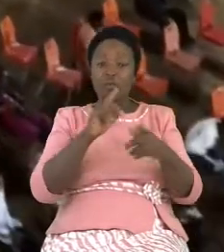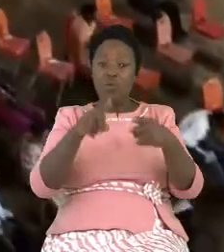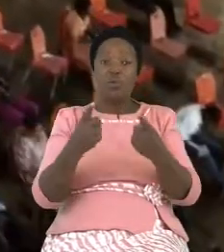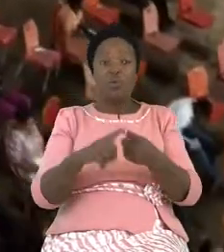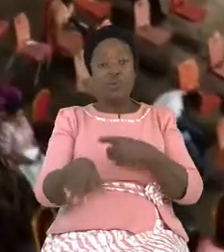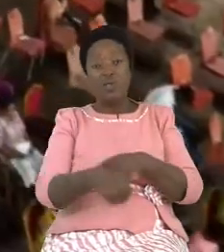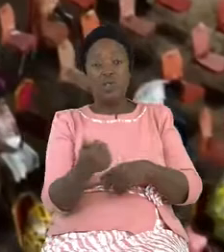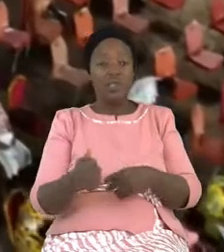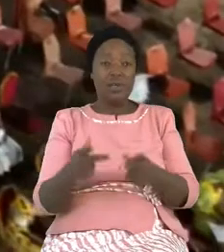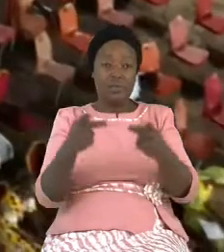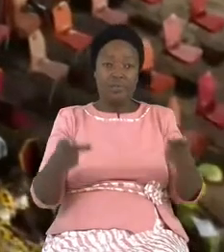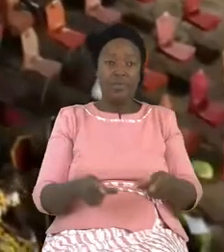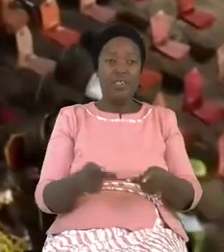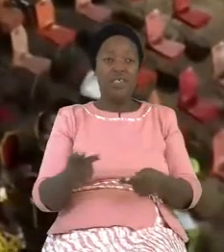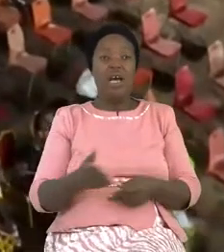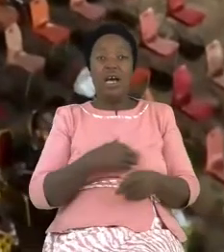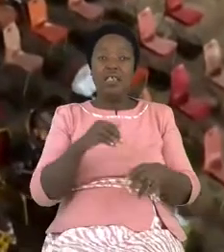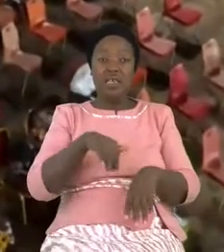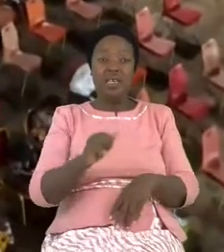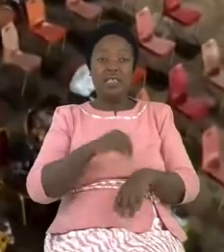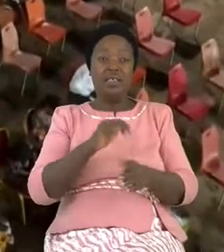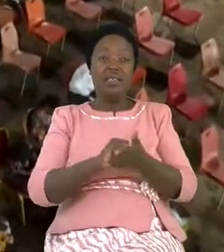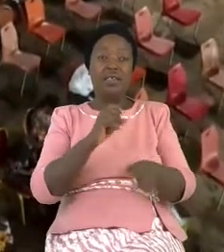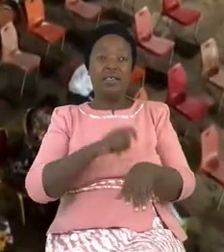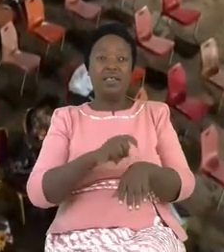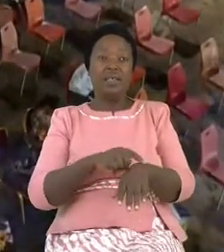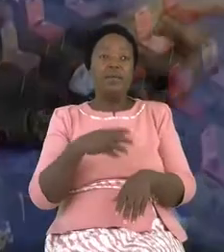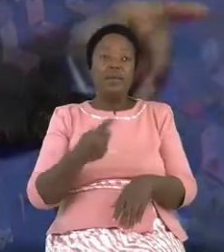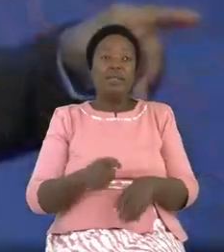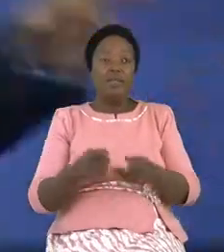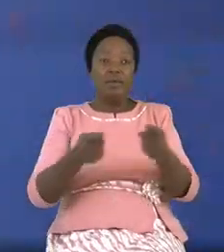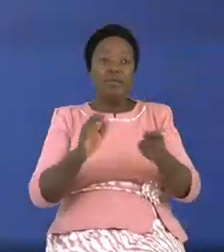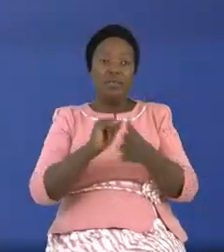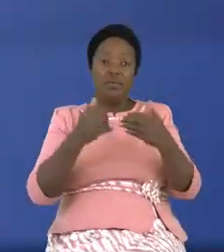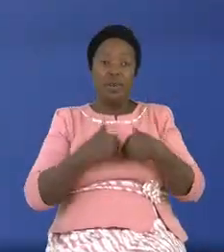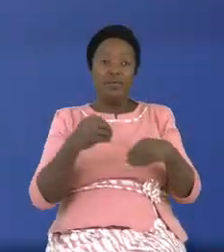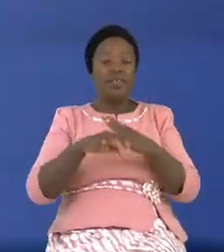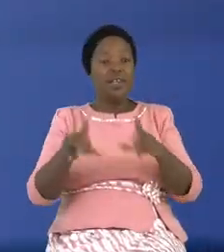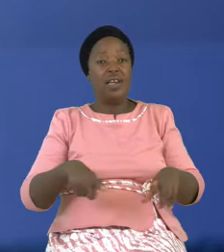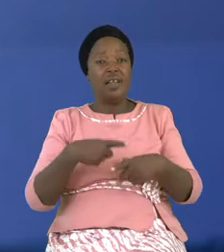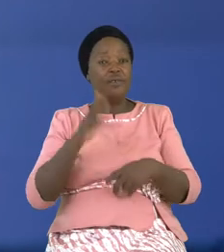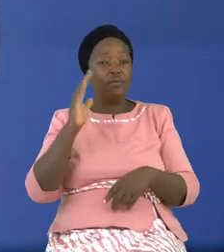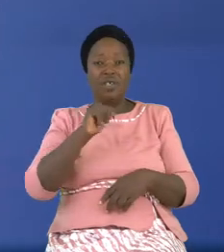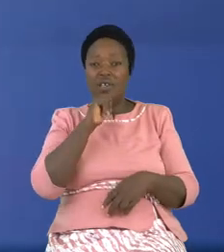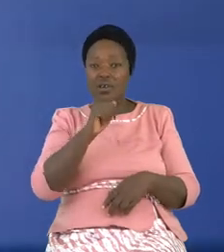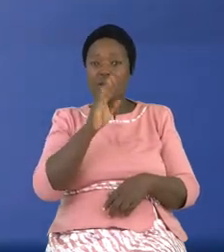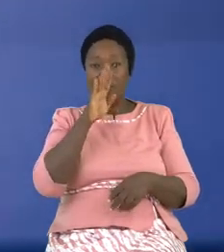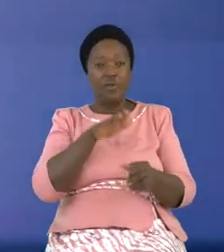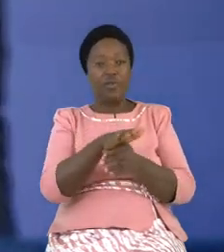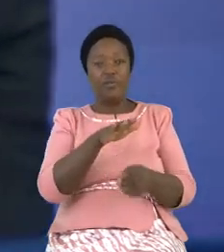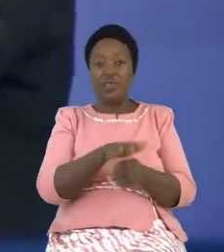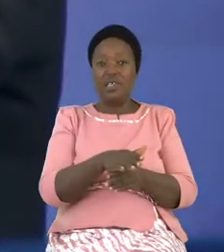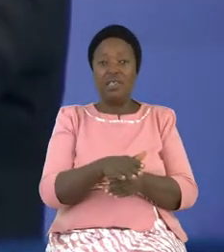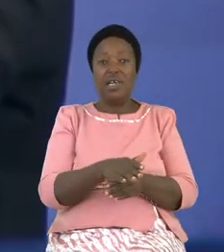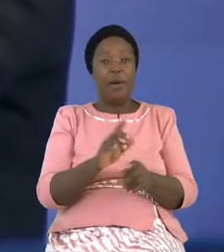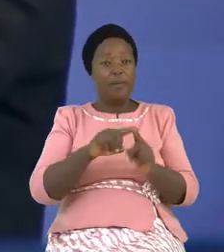And yet, at that time, the dominion you had in life will not be sufficient. But then you